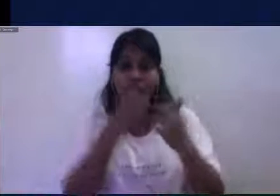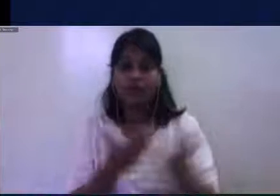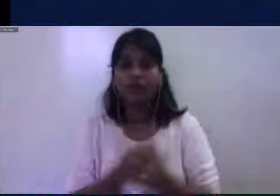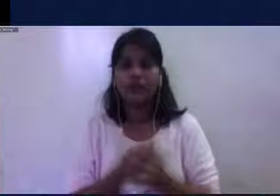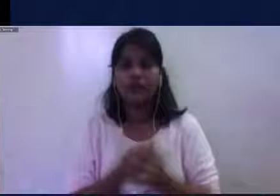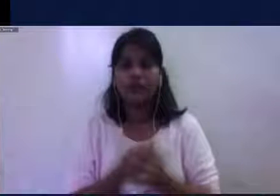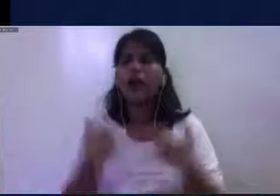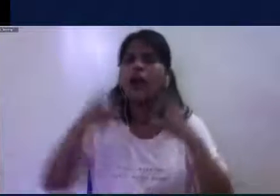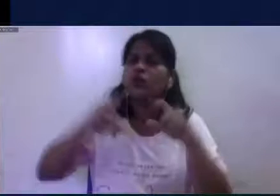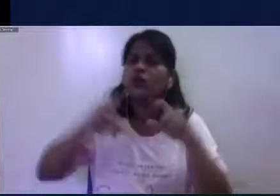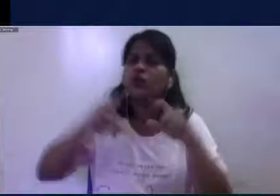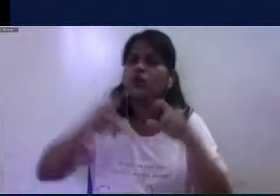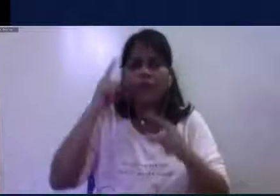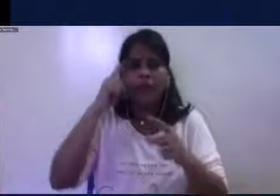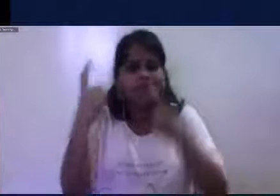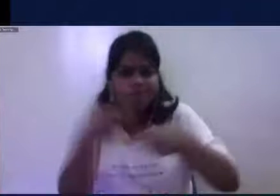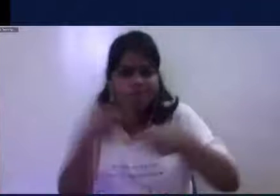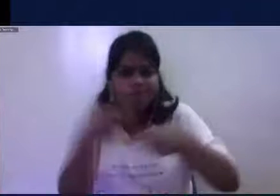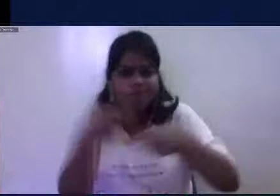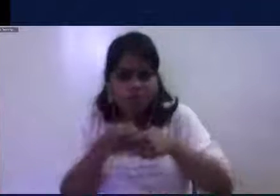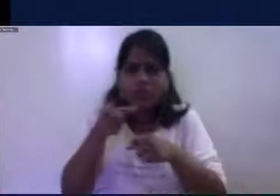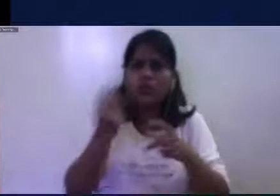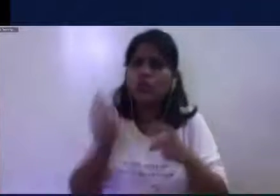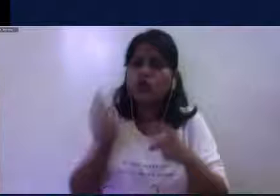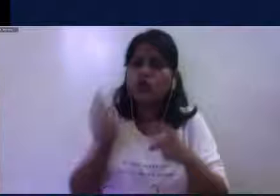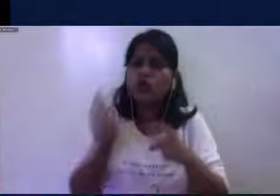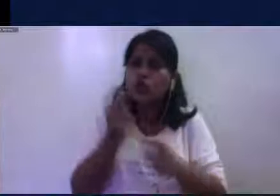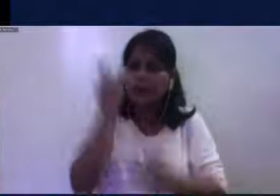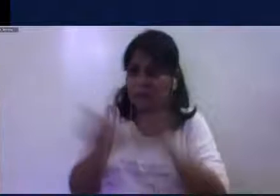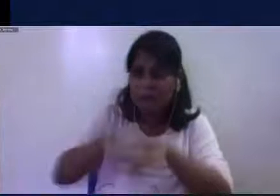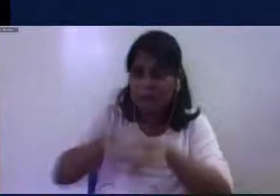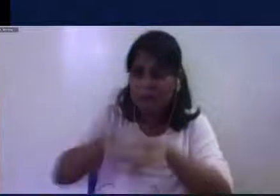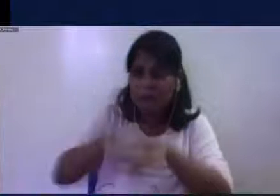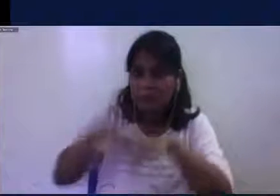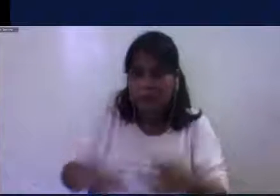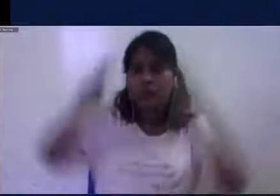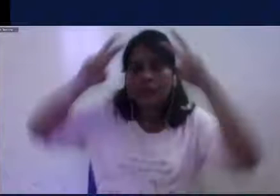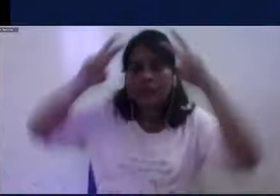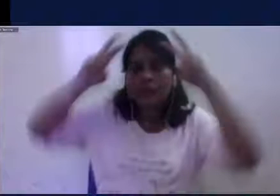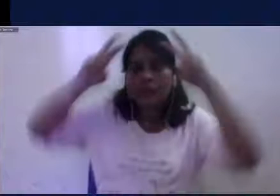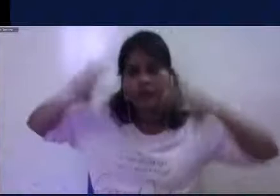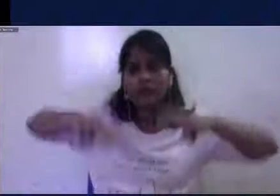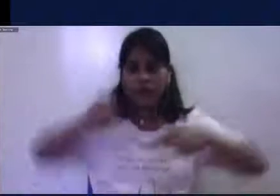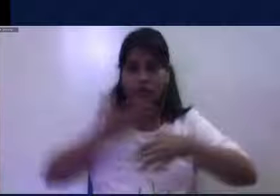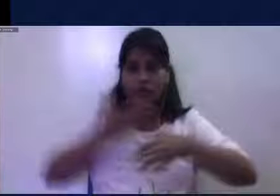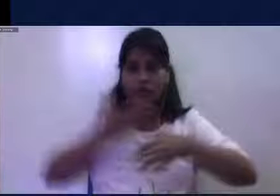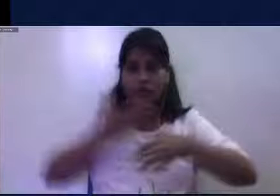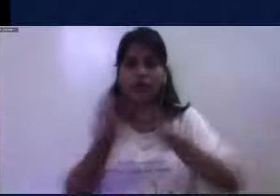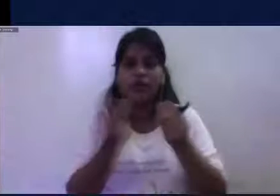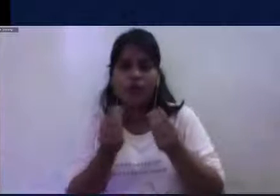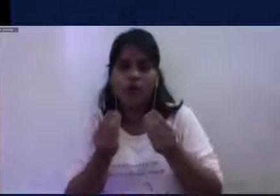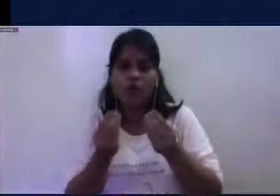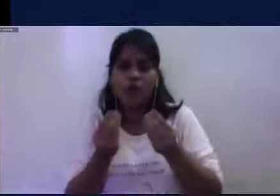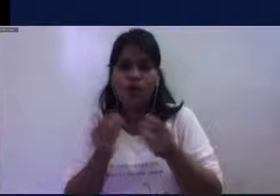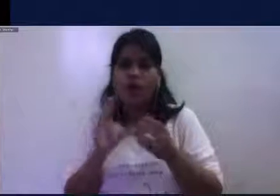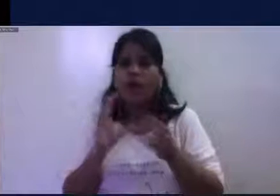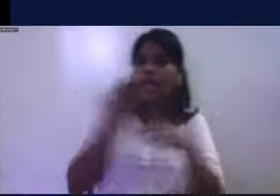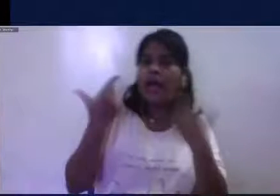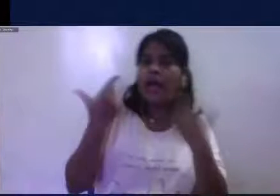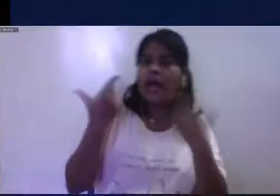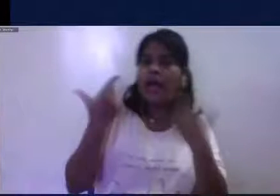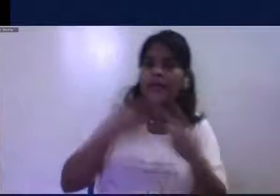mindset while conducting user research. And I will share with you a couple of case studies where some unique